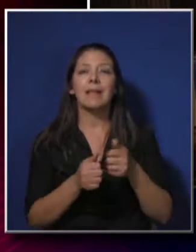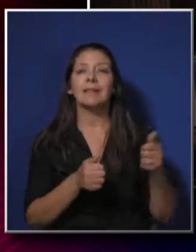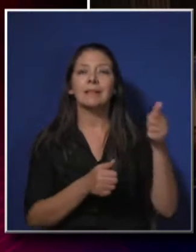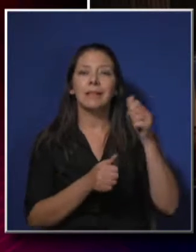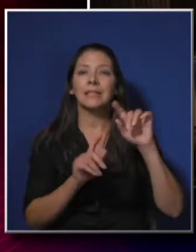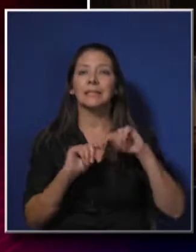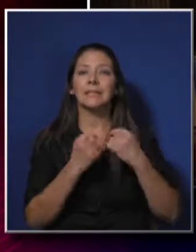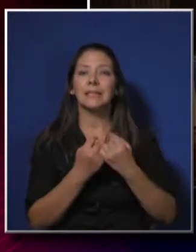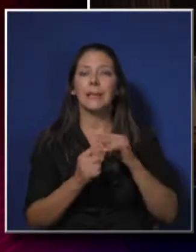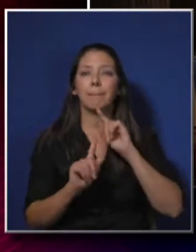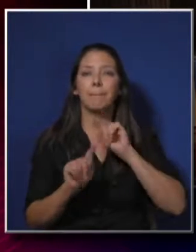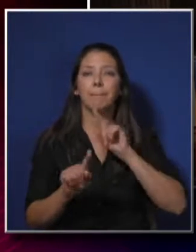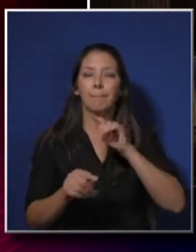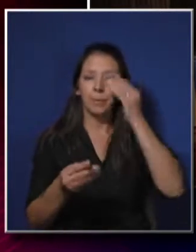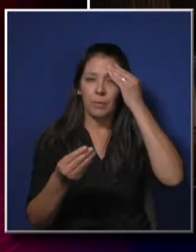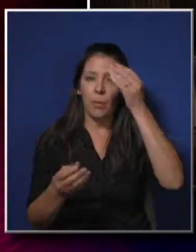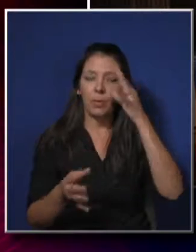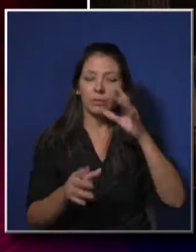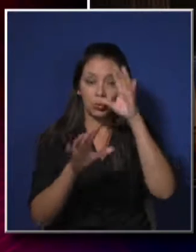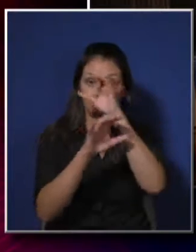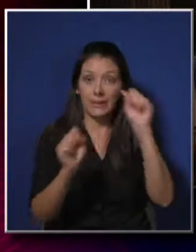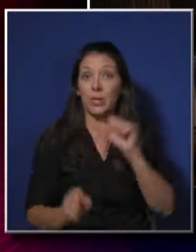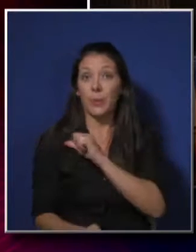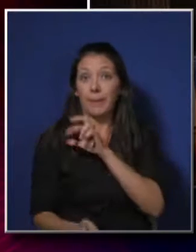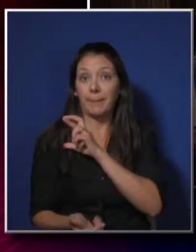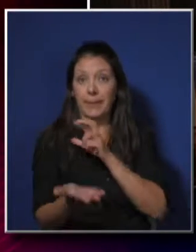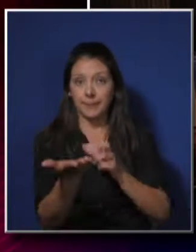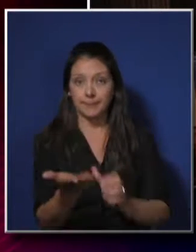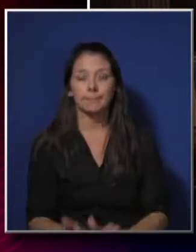reports. Superintendent Reichman.